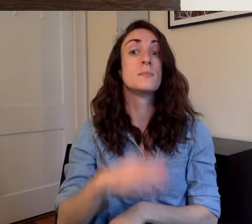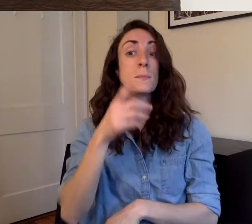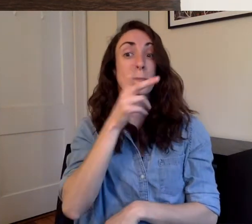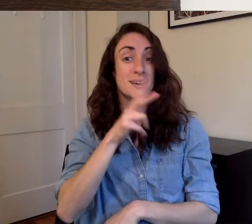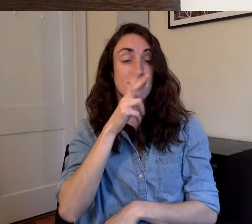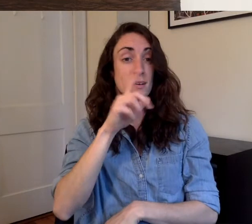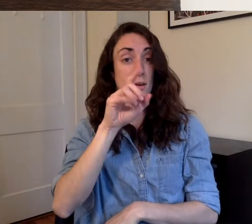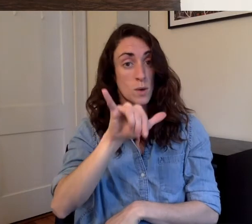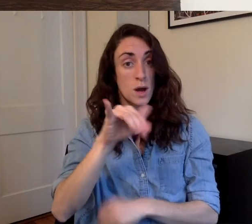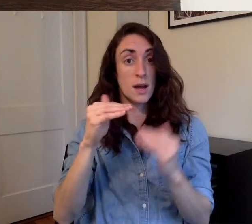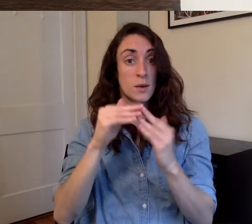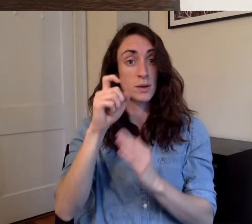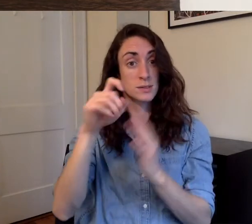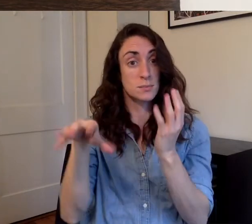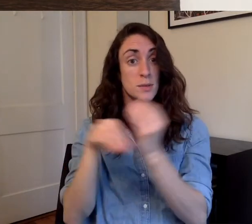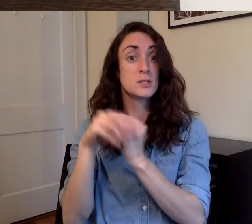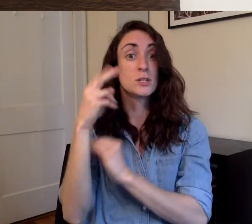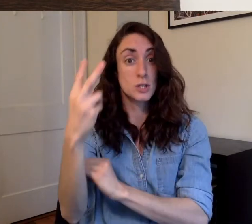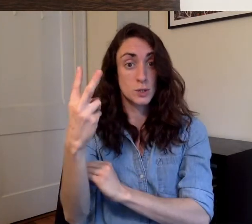at 2.